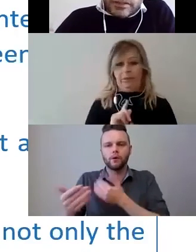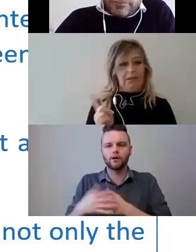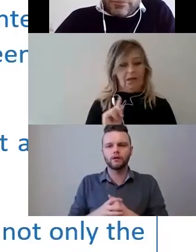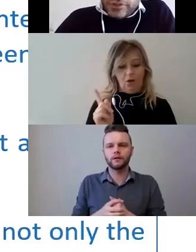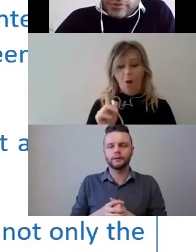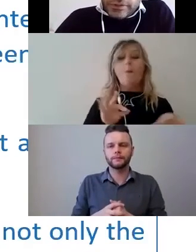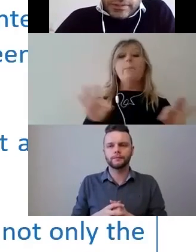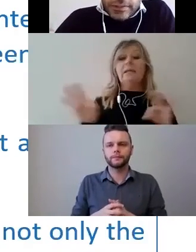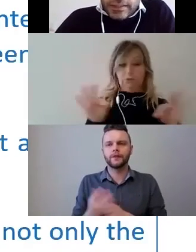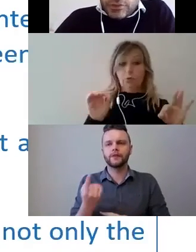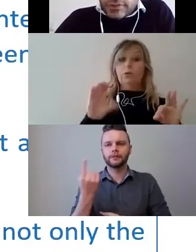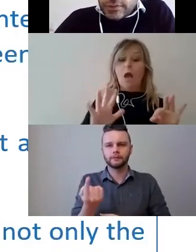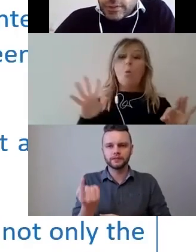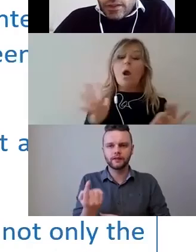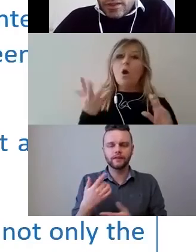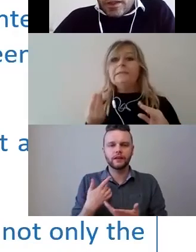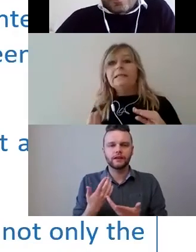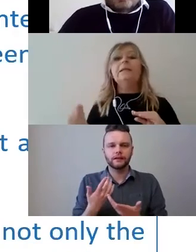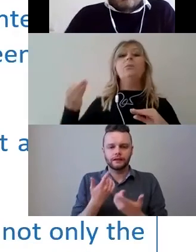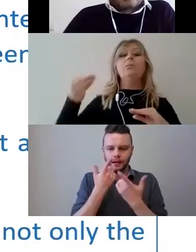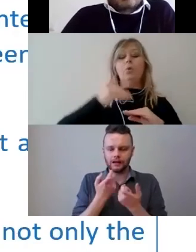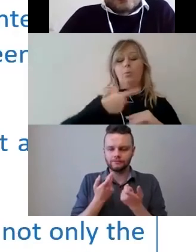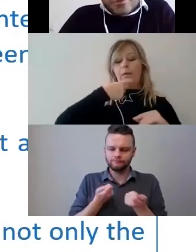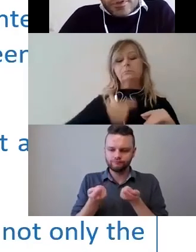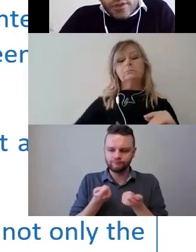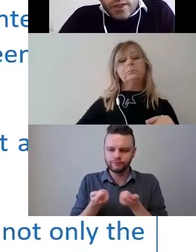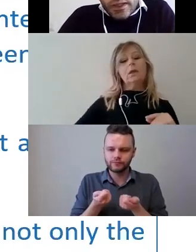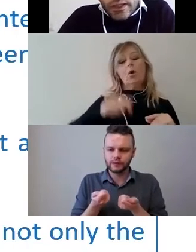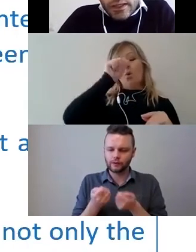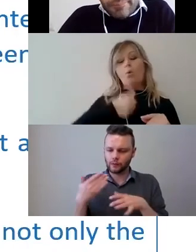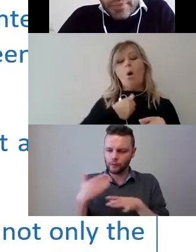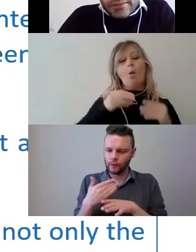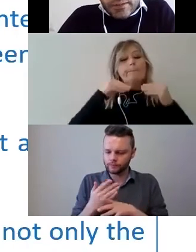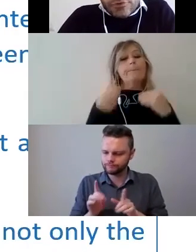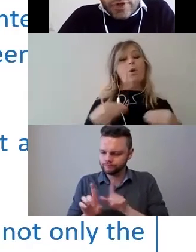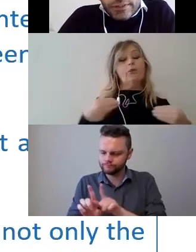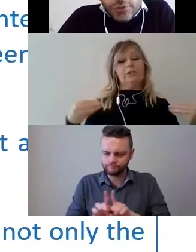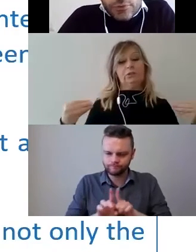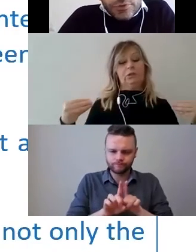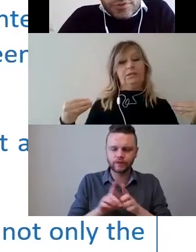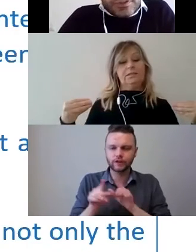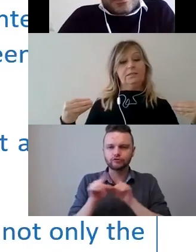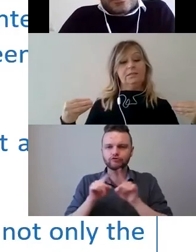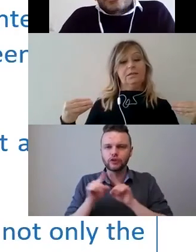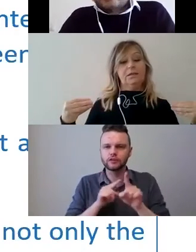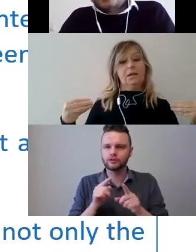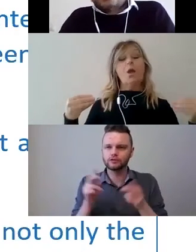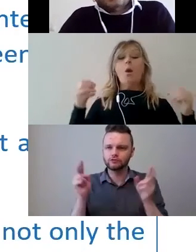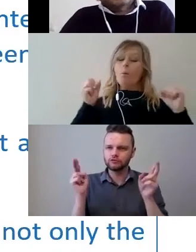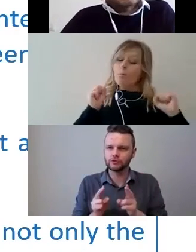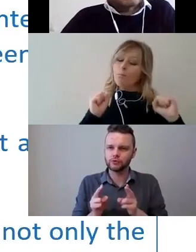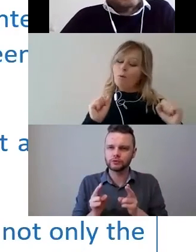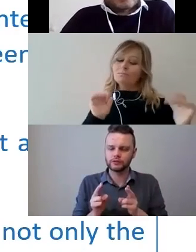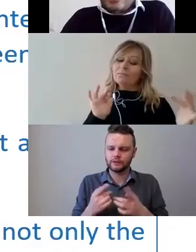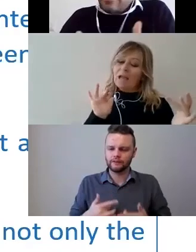the kind of professional that can just put more close and try to reduce the distance